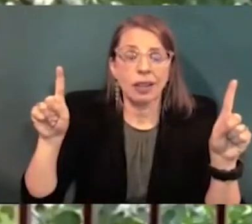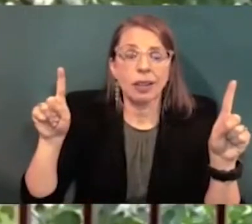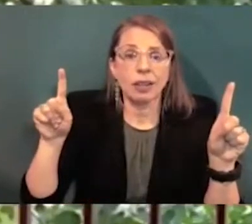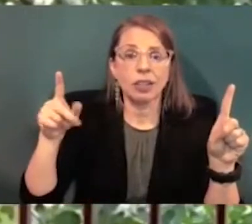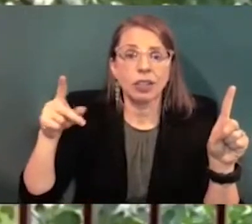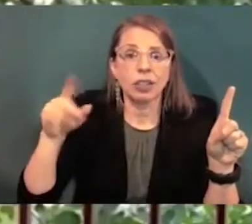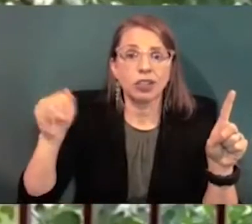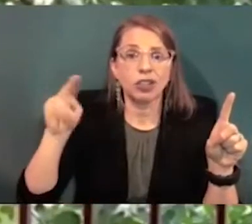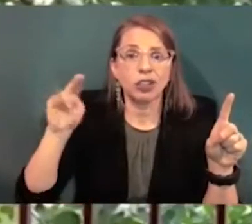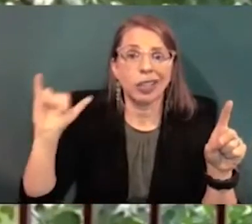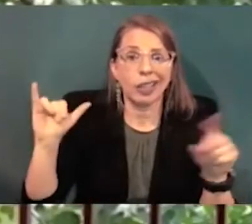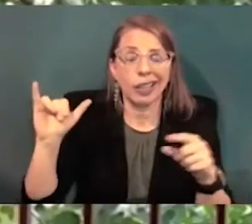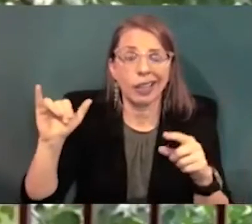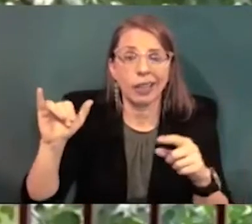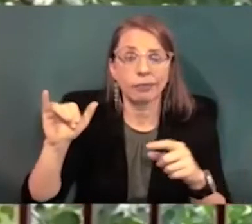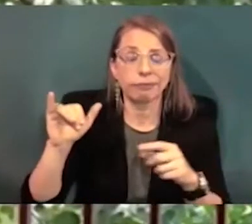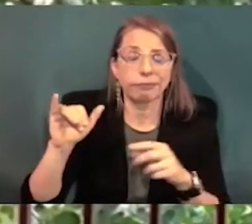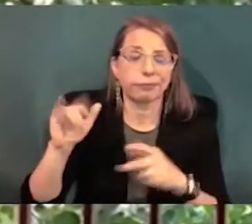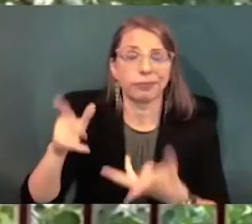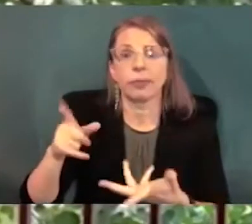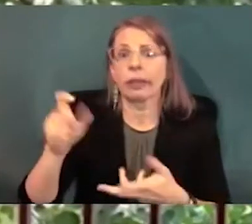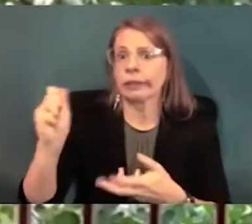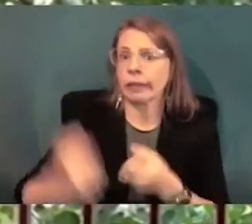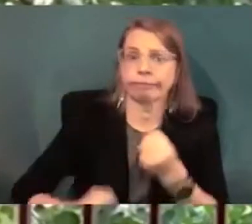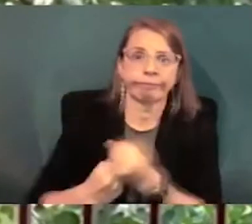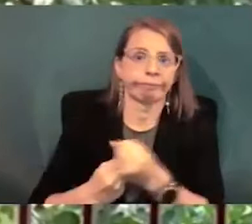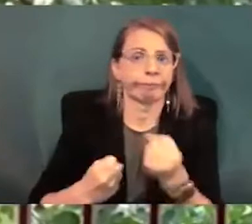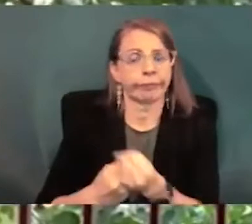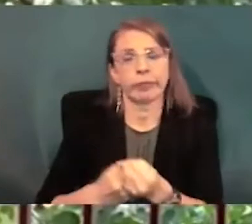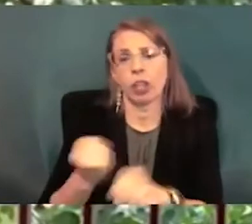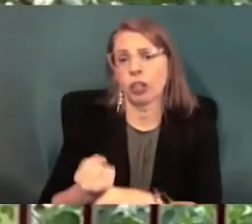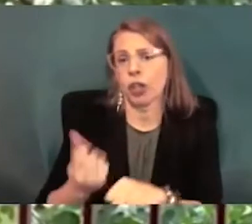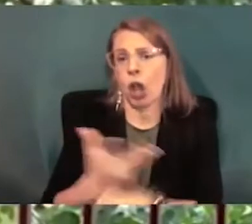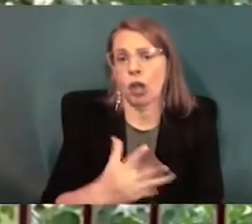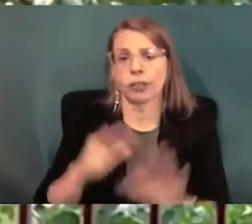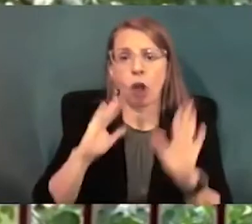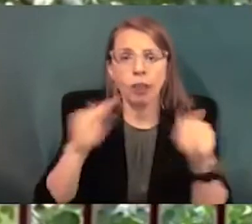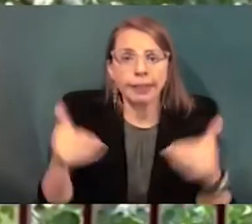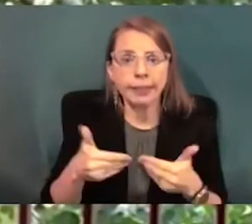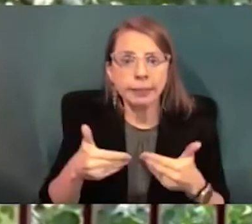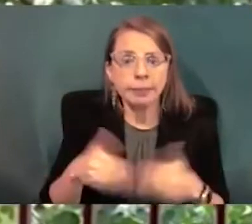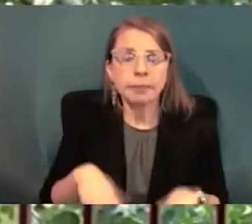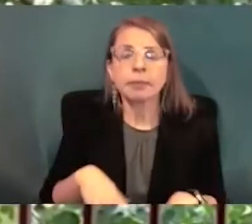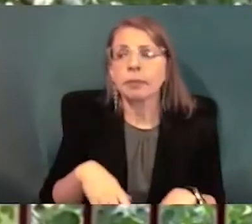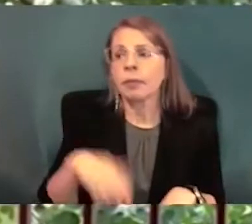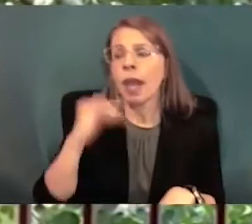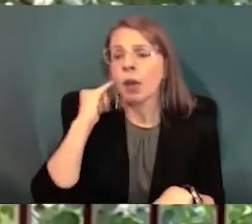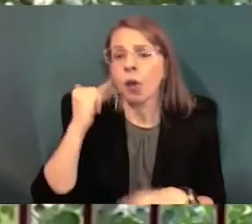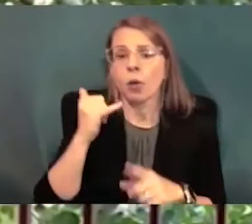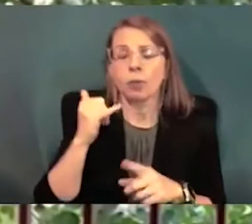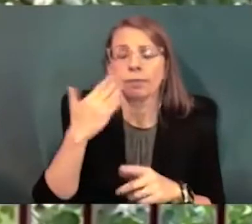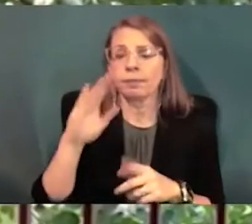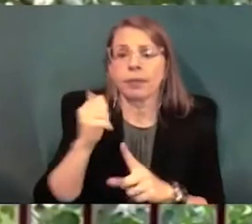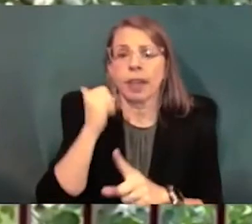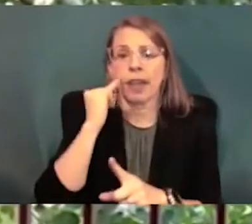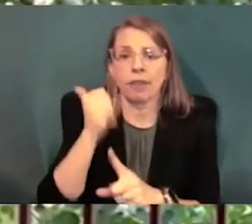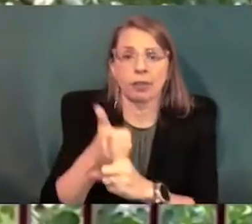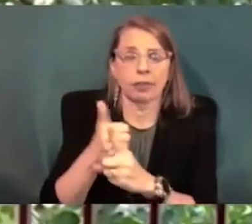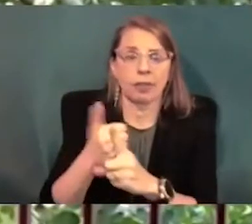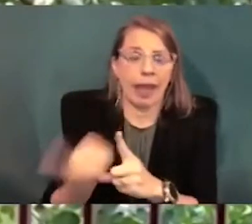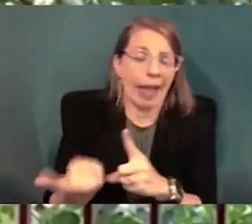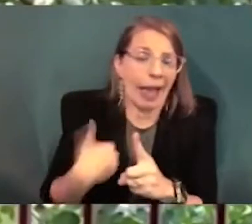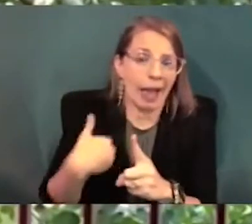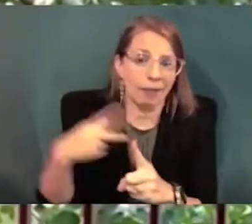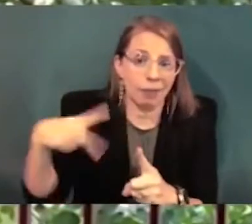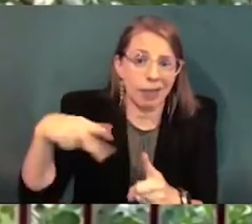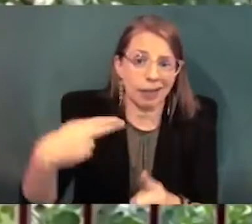causes autism. I don't really understand or know if these celebrities have medical degrees or PhDs in basic science or